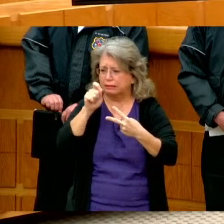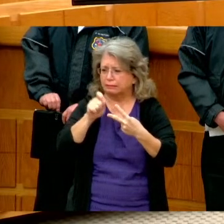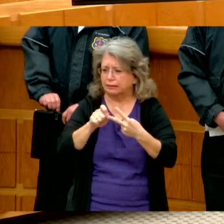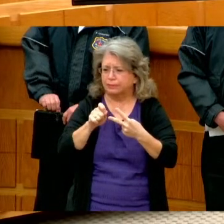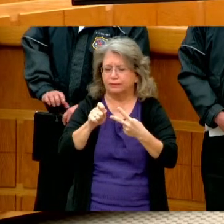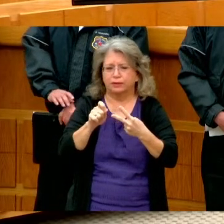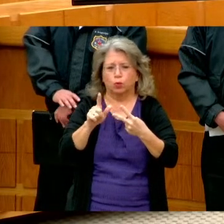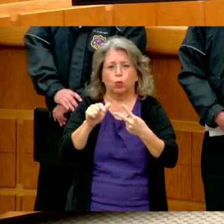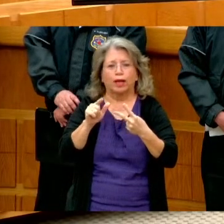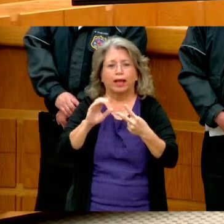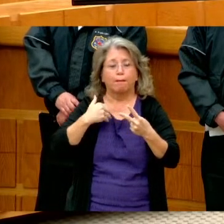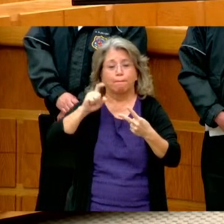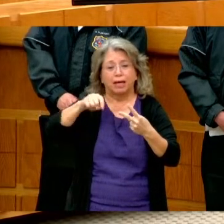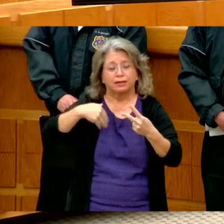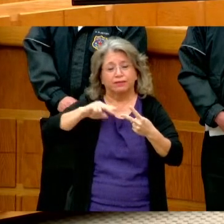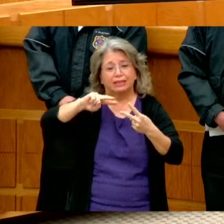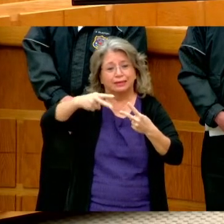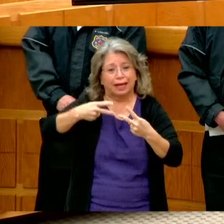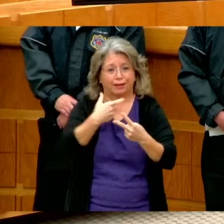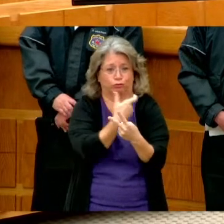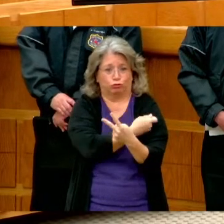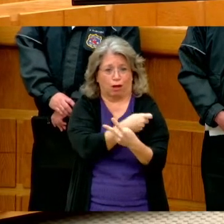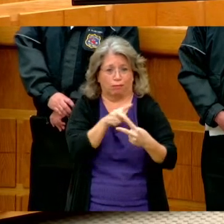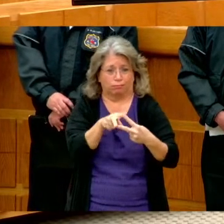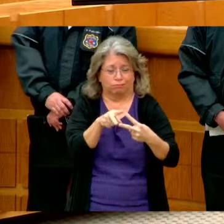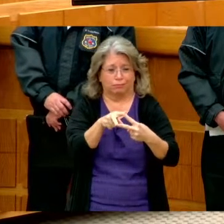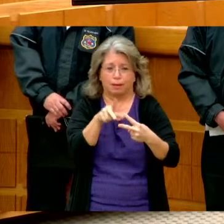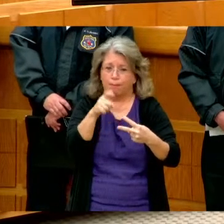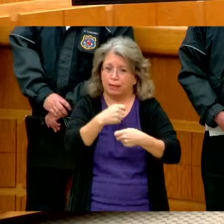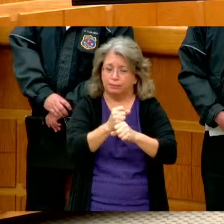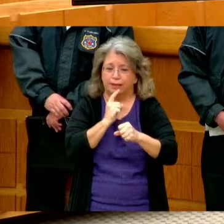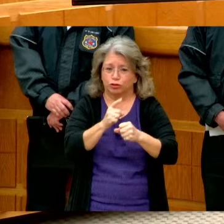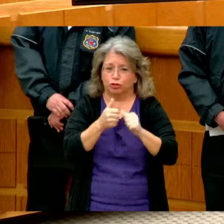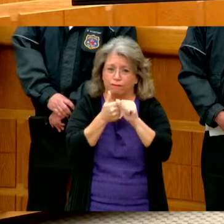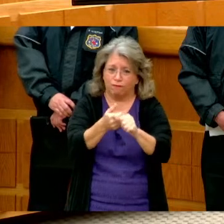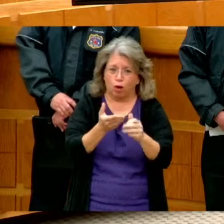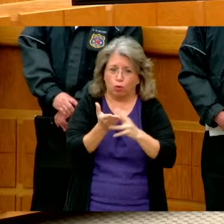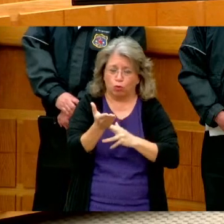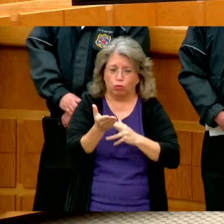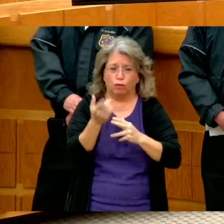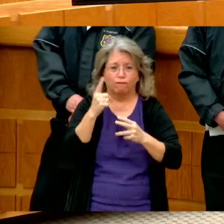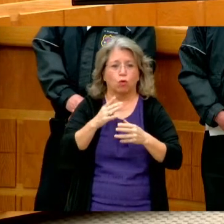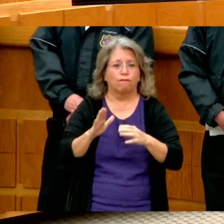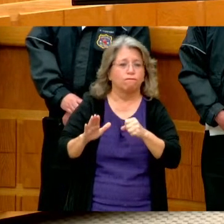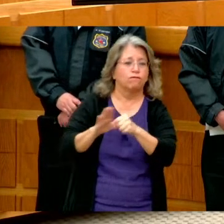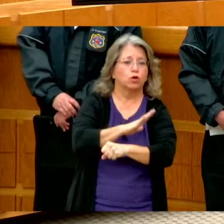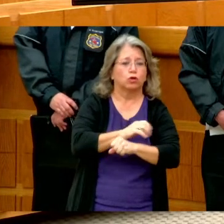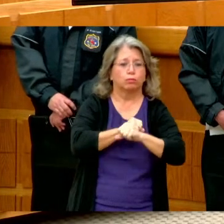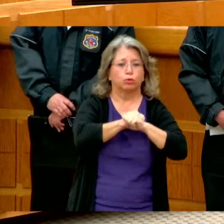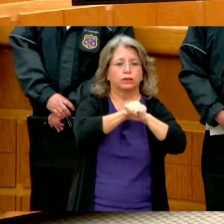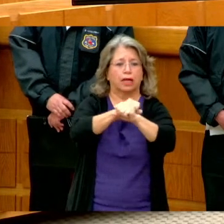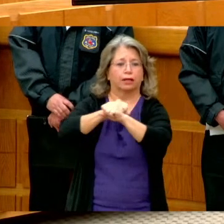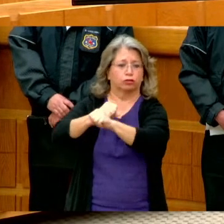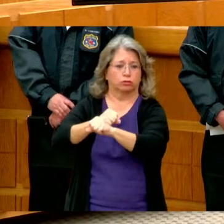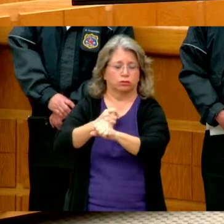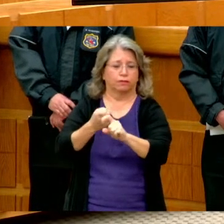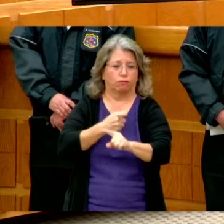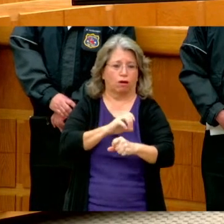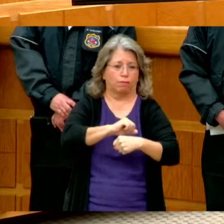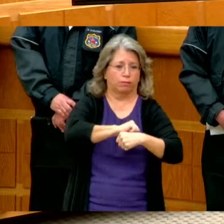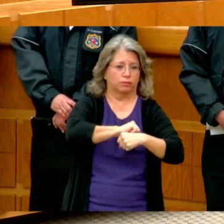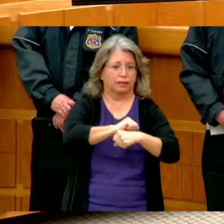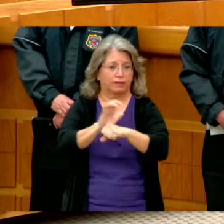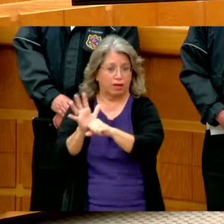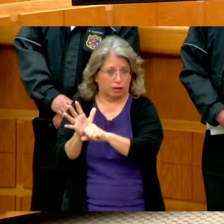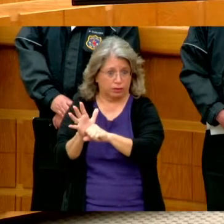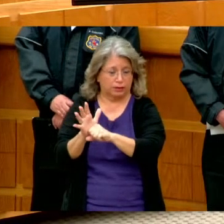But you've got to make sure that you follow through on that if you really want to have the full protection. And so at